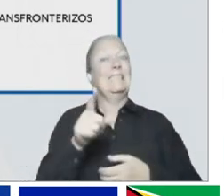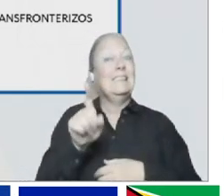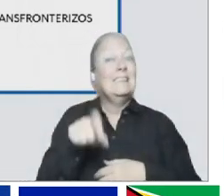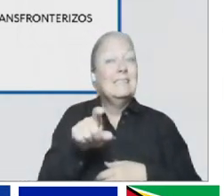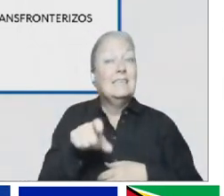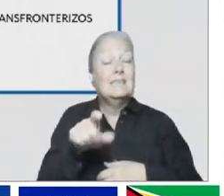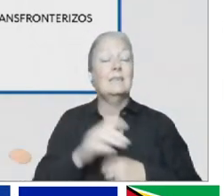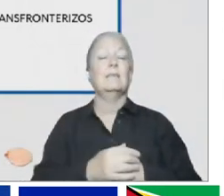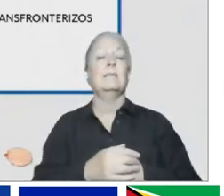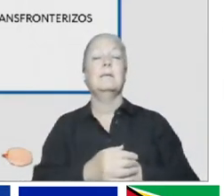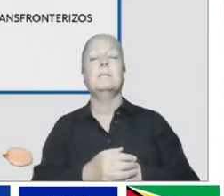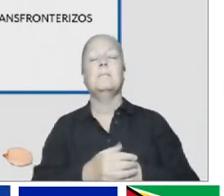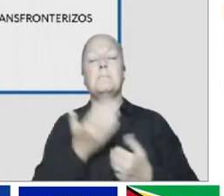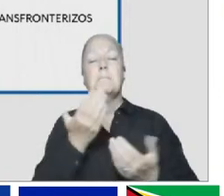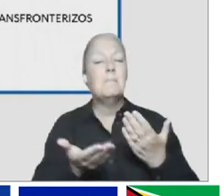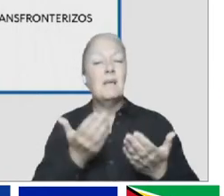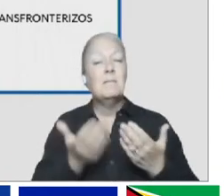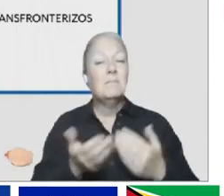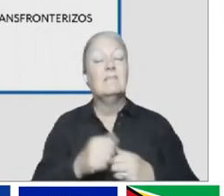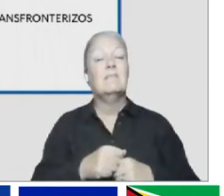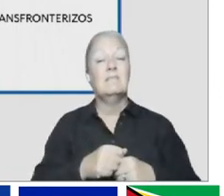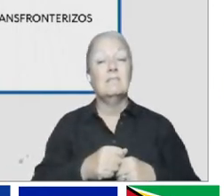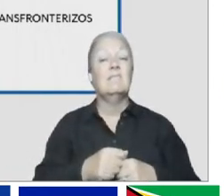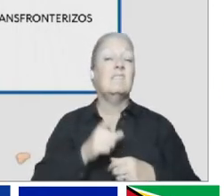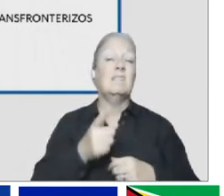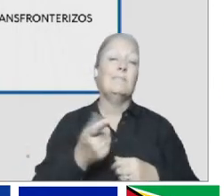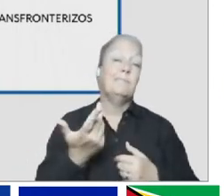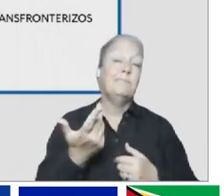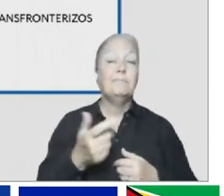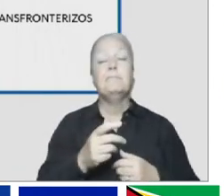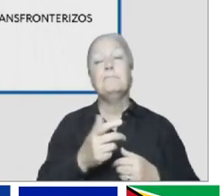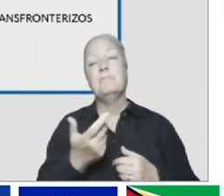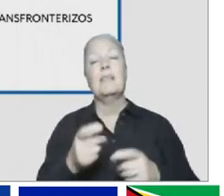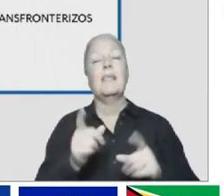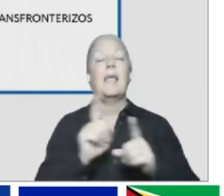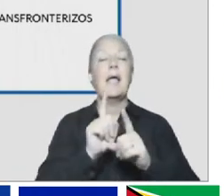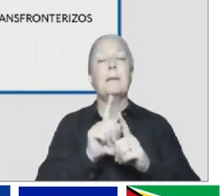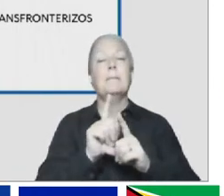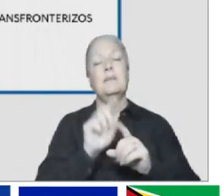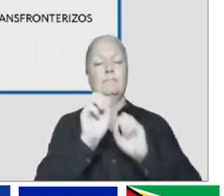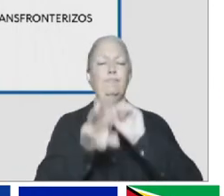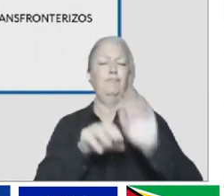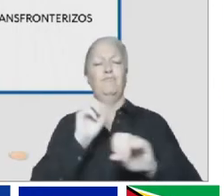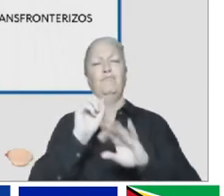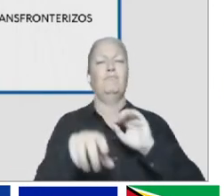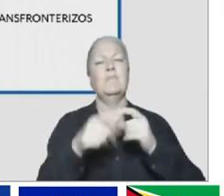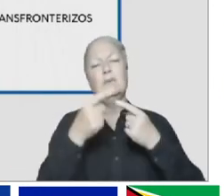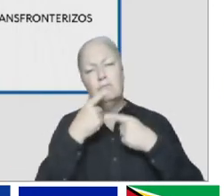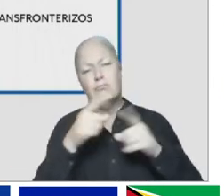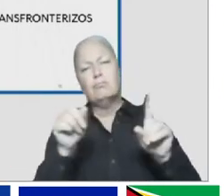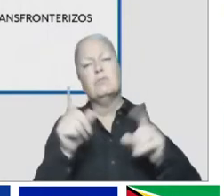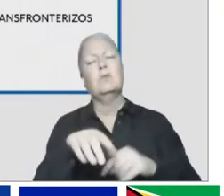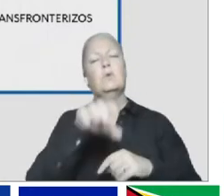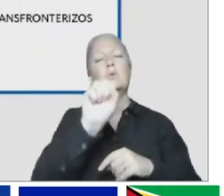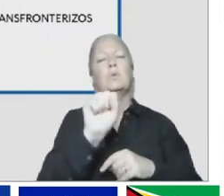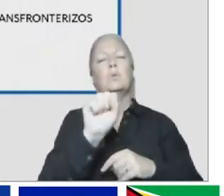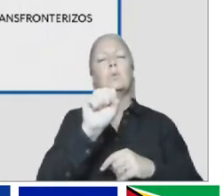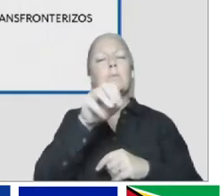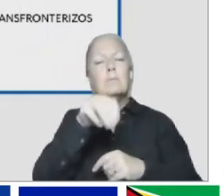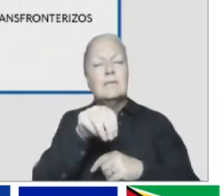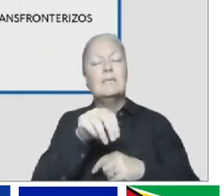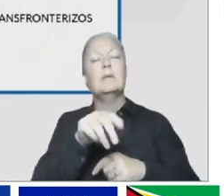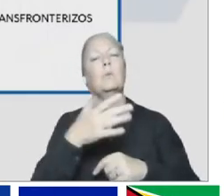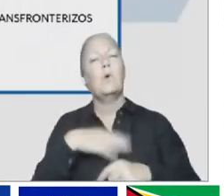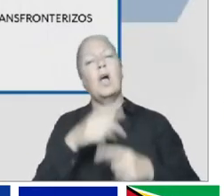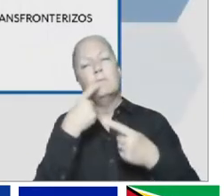the use of social media, a new channel that is highly important to convey this information. We had an experience in our country